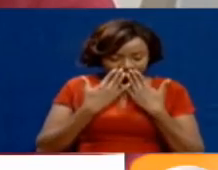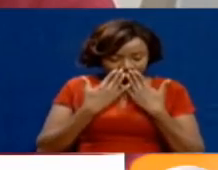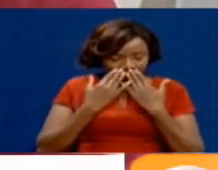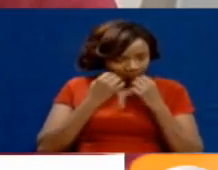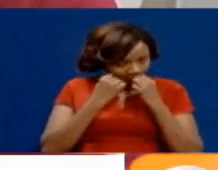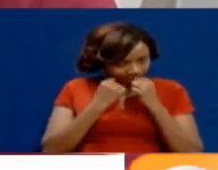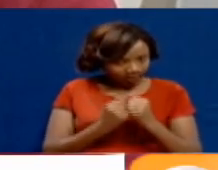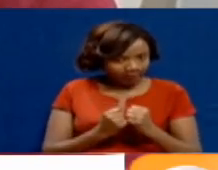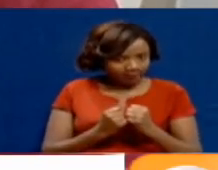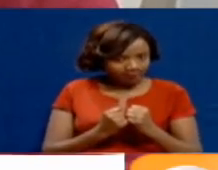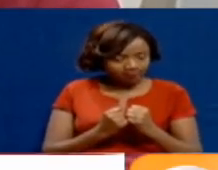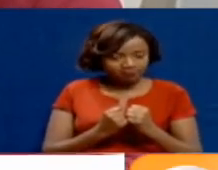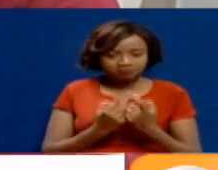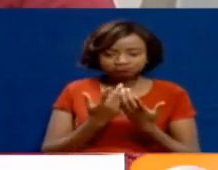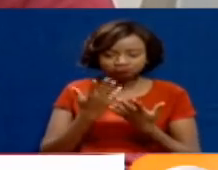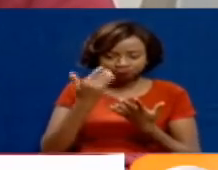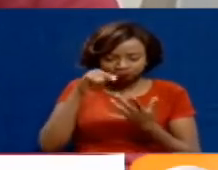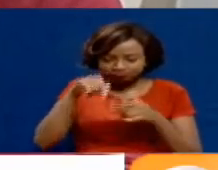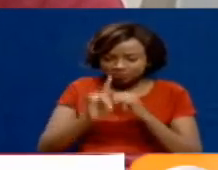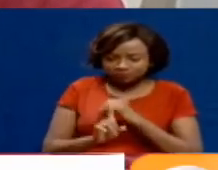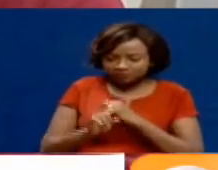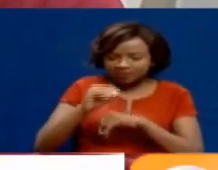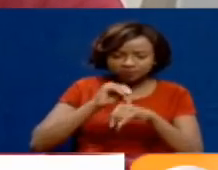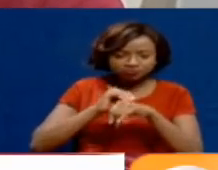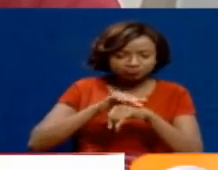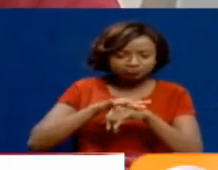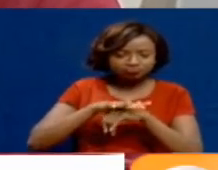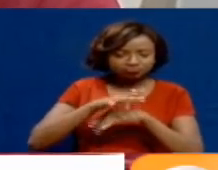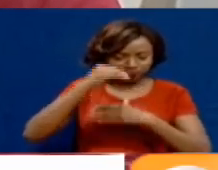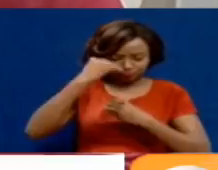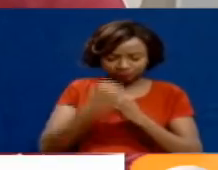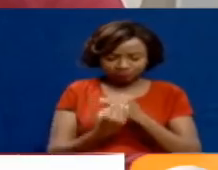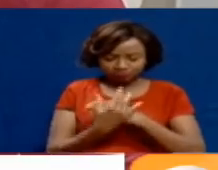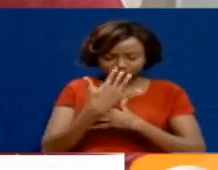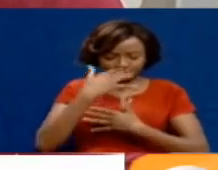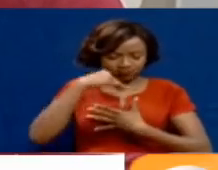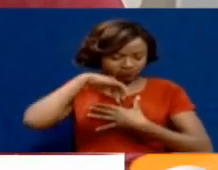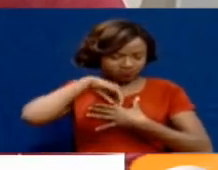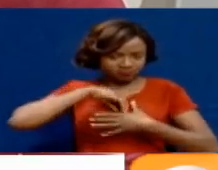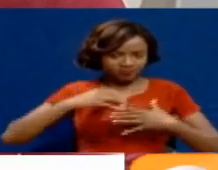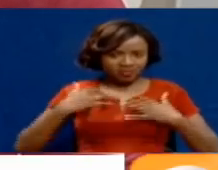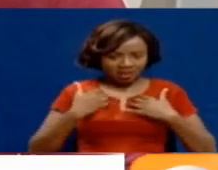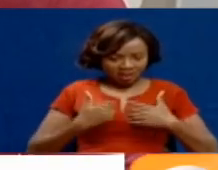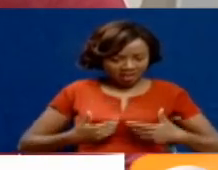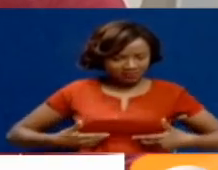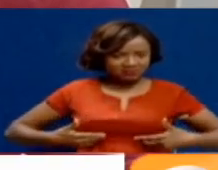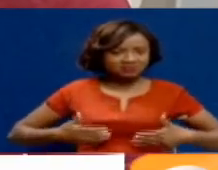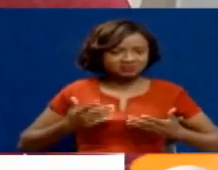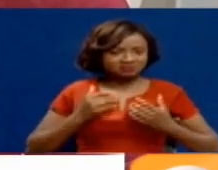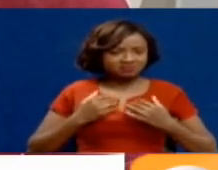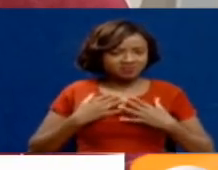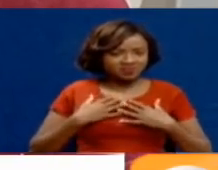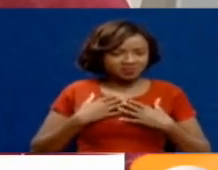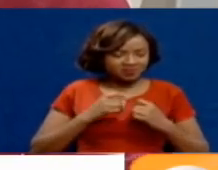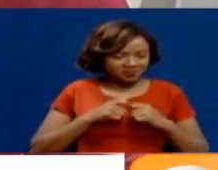So because this virus has now moved from the airways where it was causing a dry cough into the lungs. Okay. And in the lungs, when it begins to